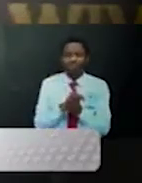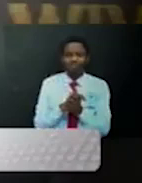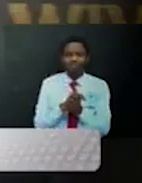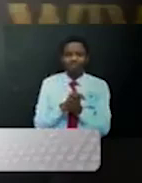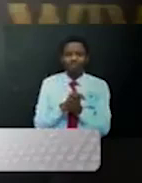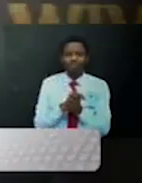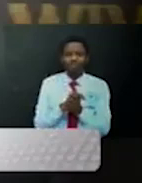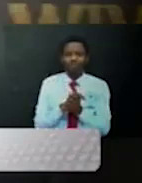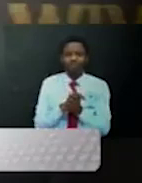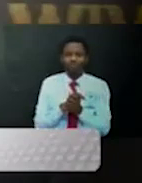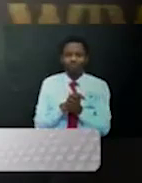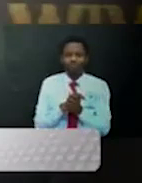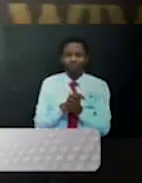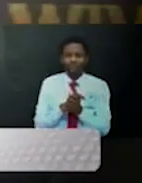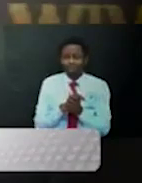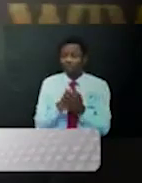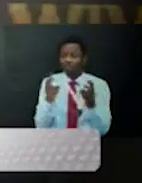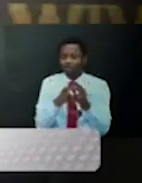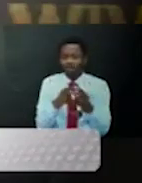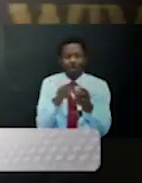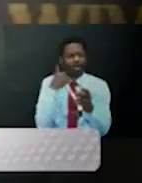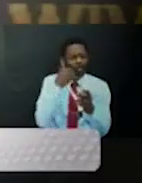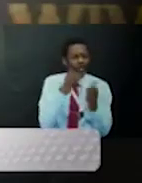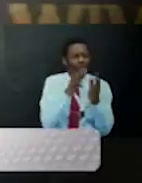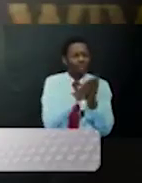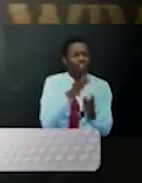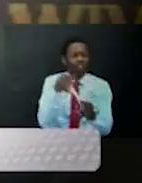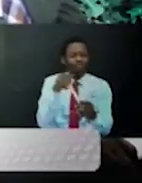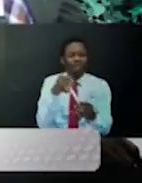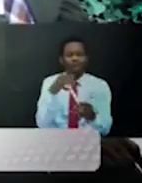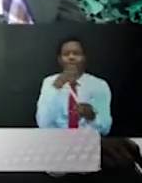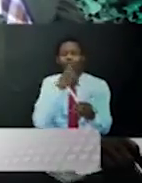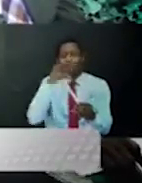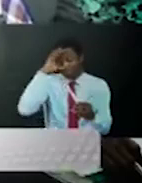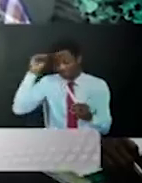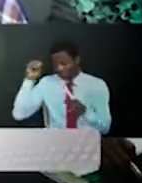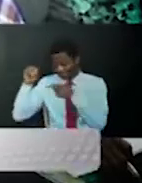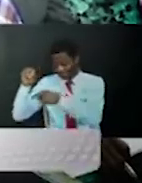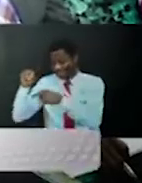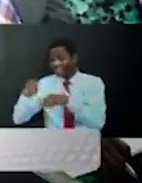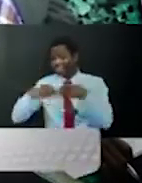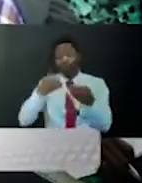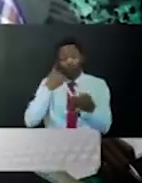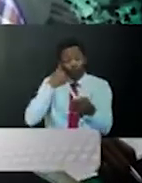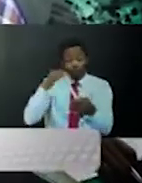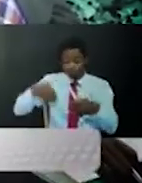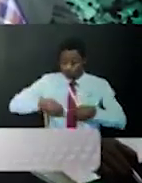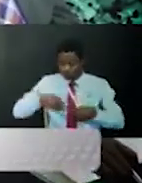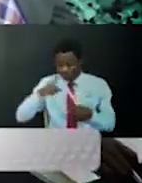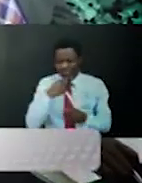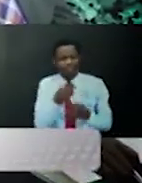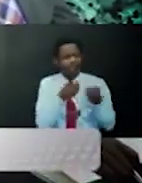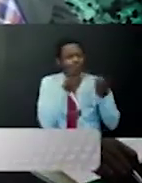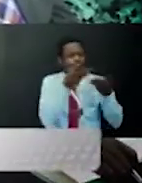that I should come immediately. He should just say that. This was my elder. And so I decided to pass